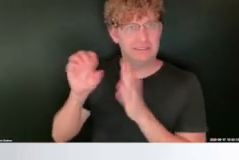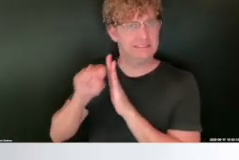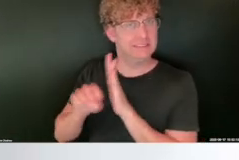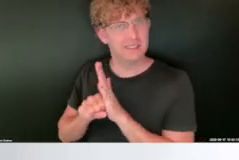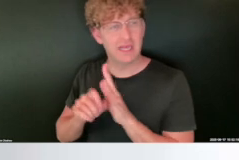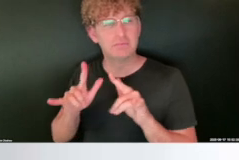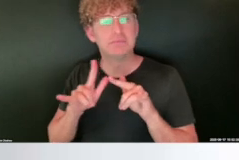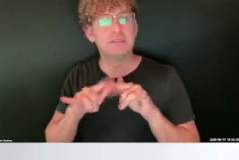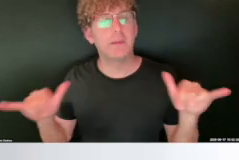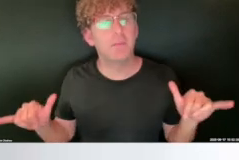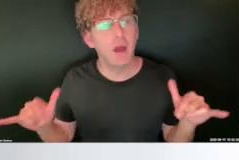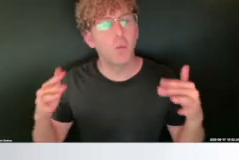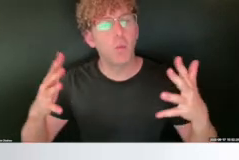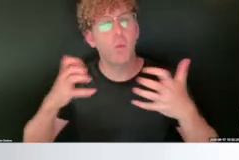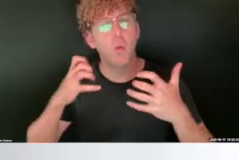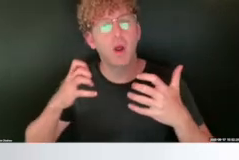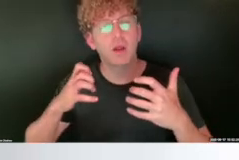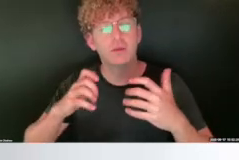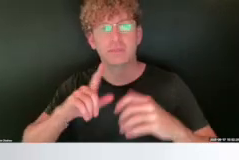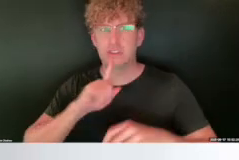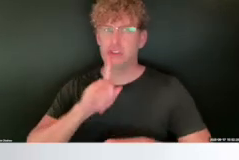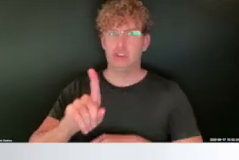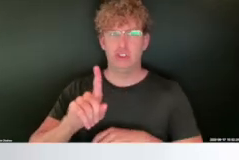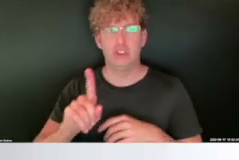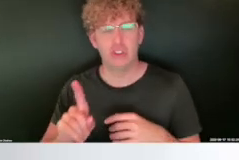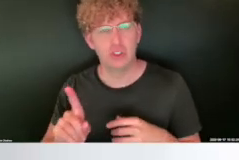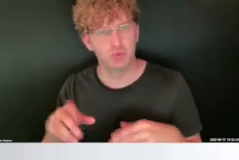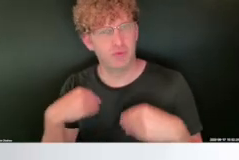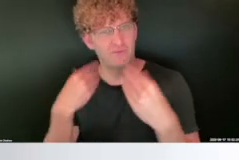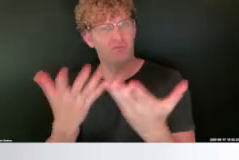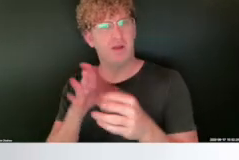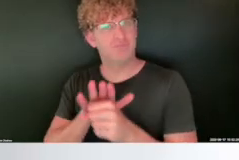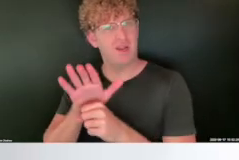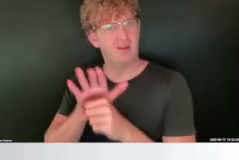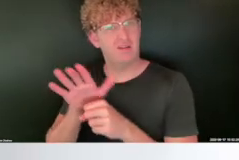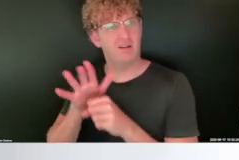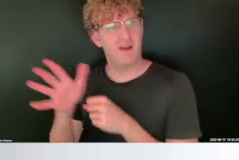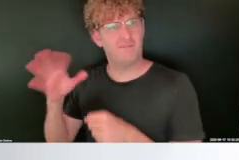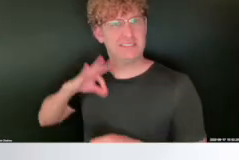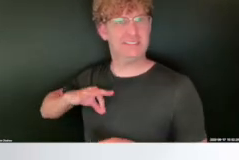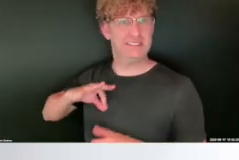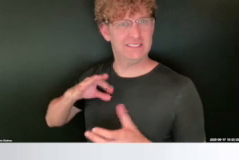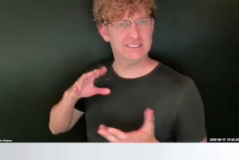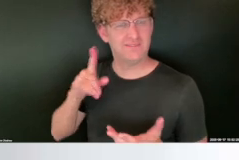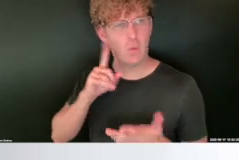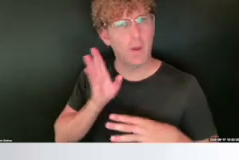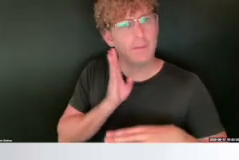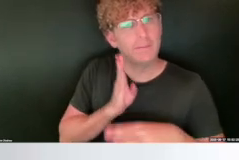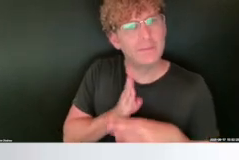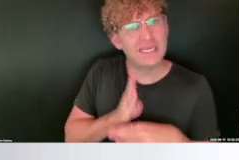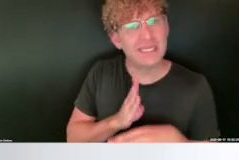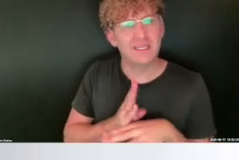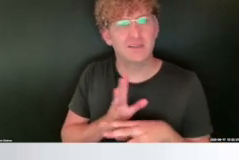to make sure that we're providing enough incentive for those medium-sized fleets to encourage them to make this